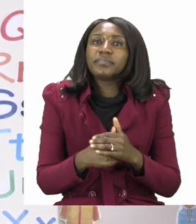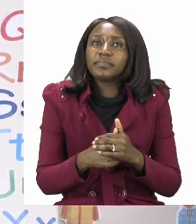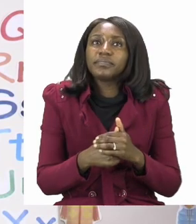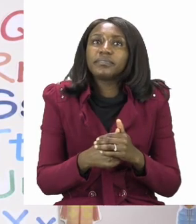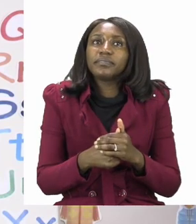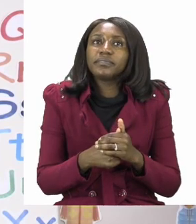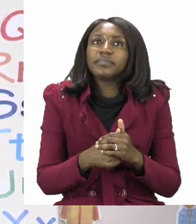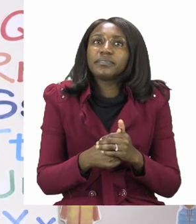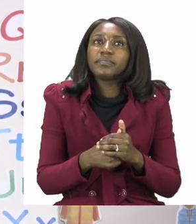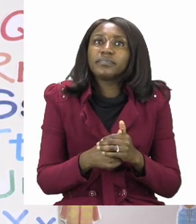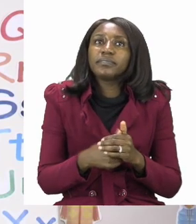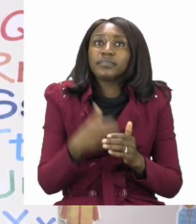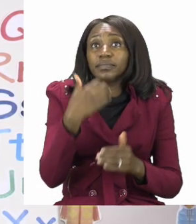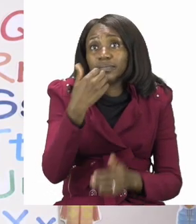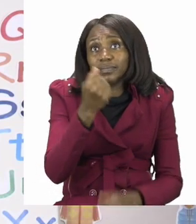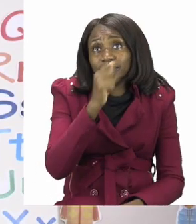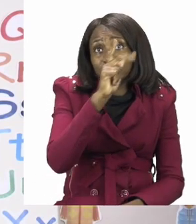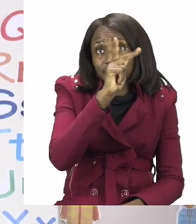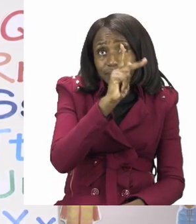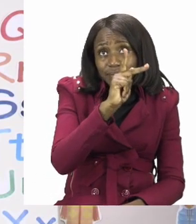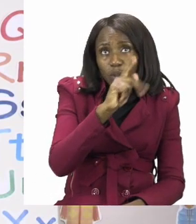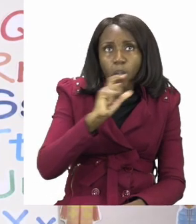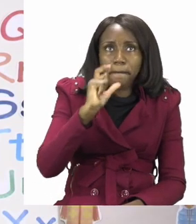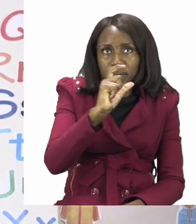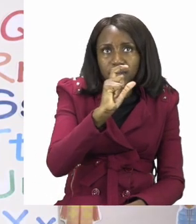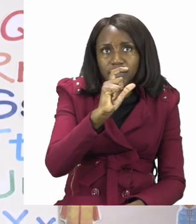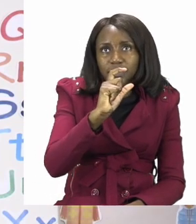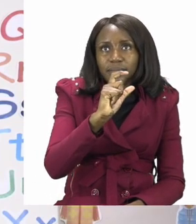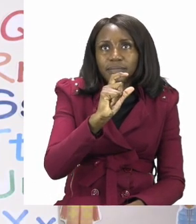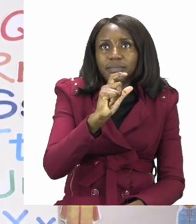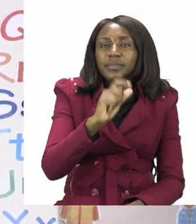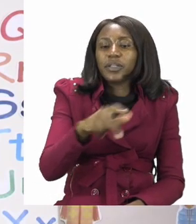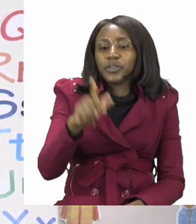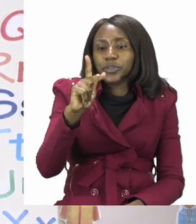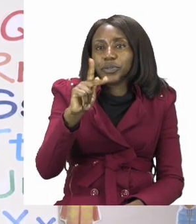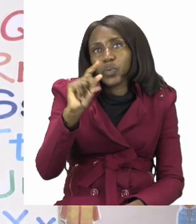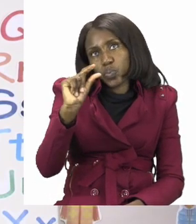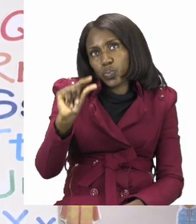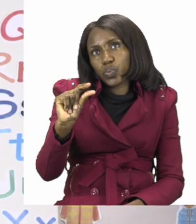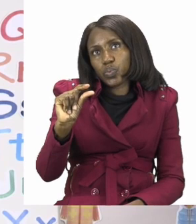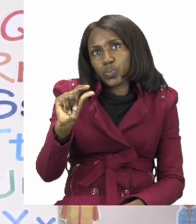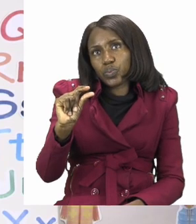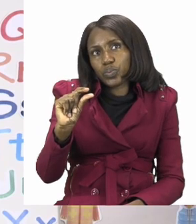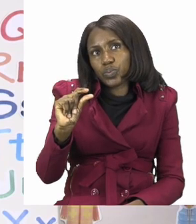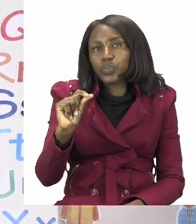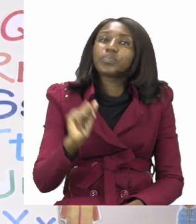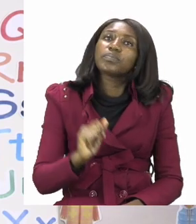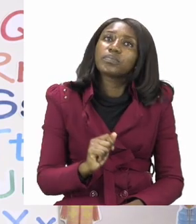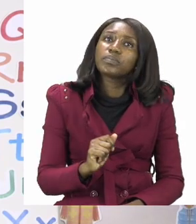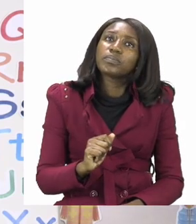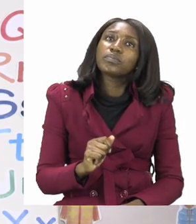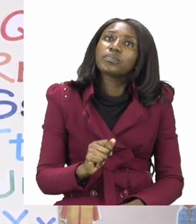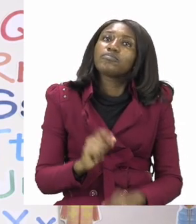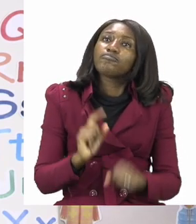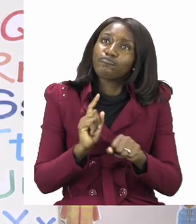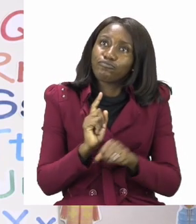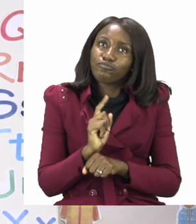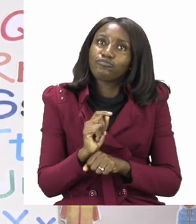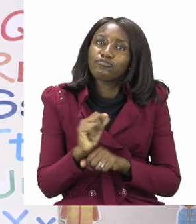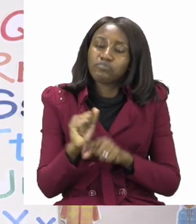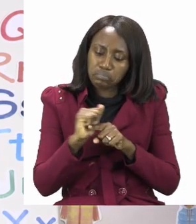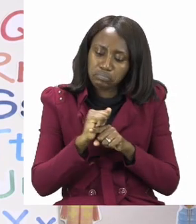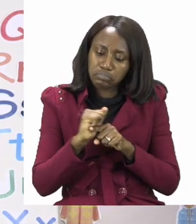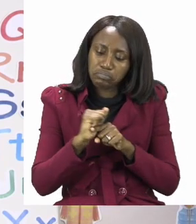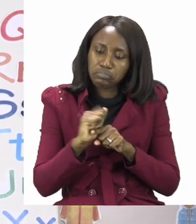I have our capital letter K and our small letter K, and we're going to try and put them, or